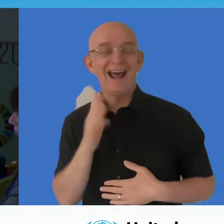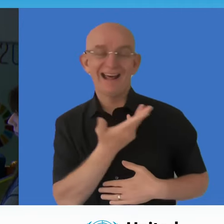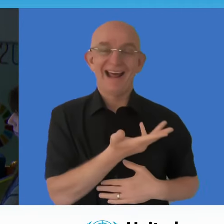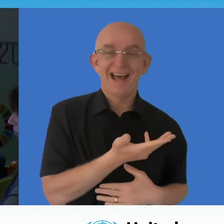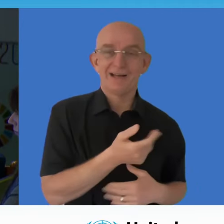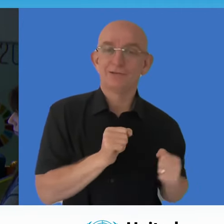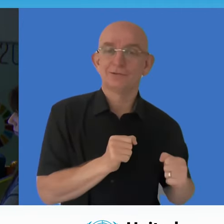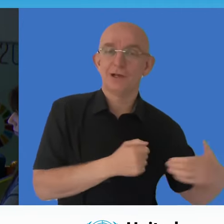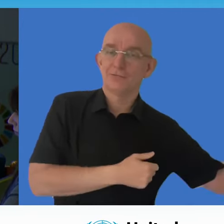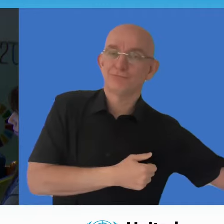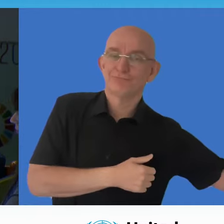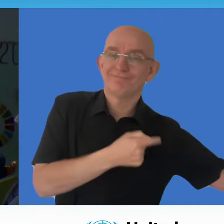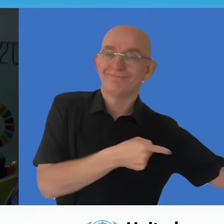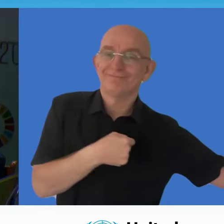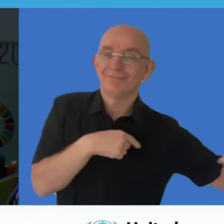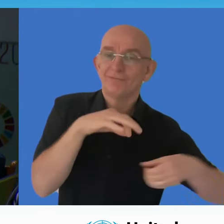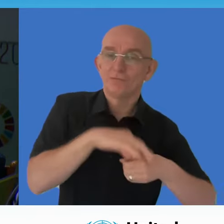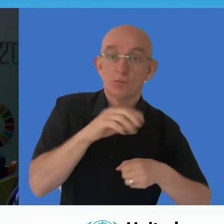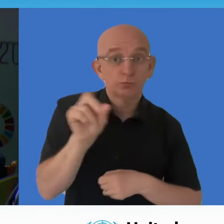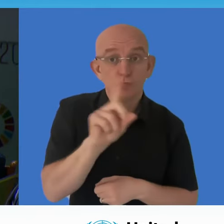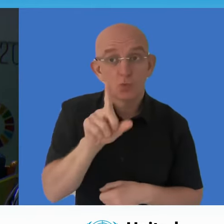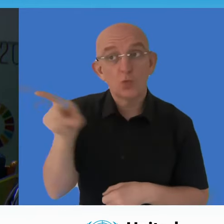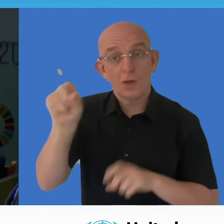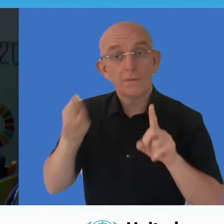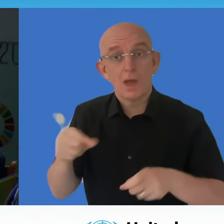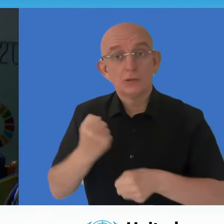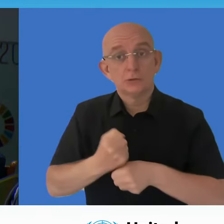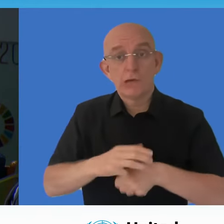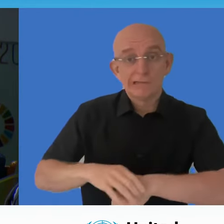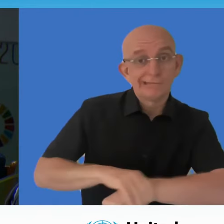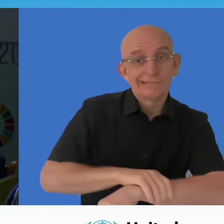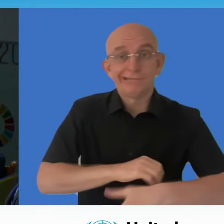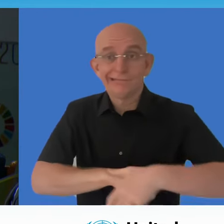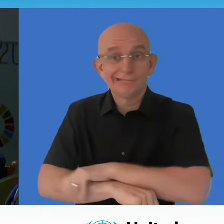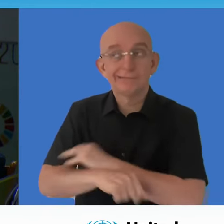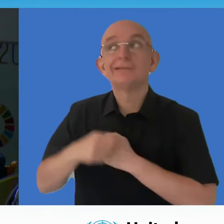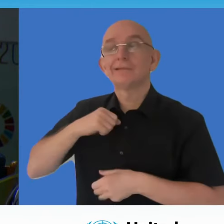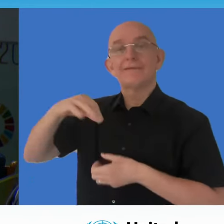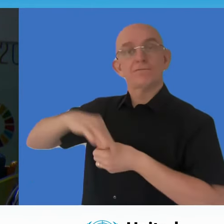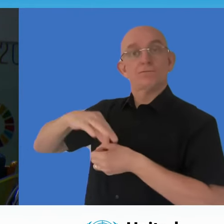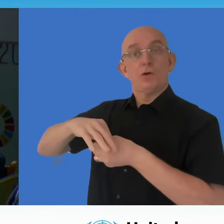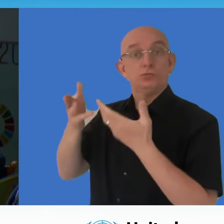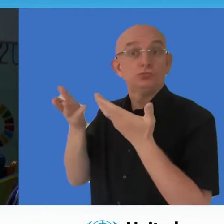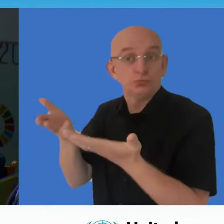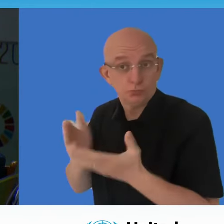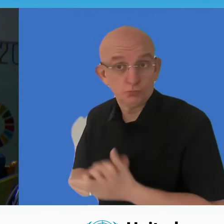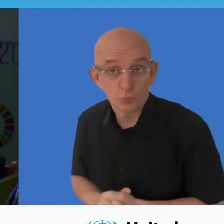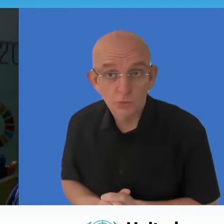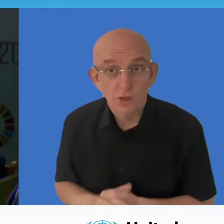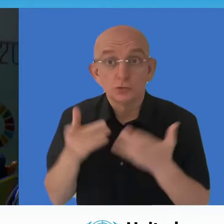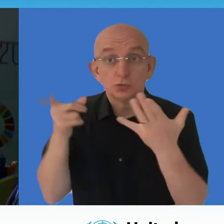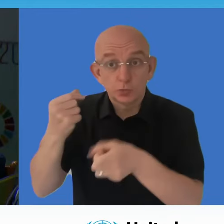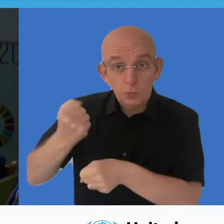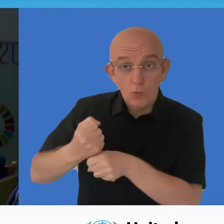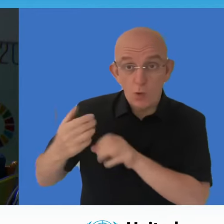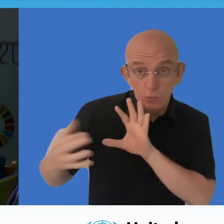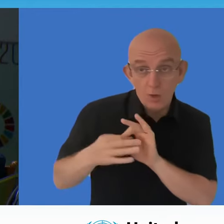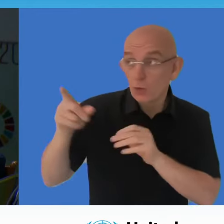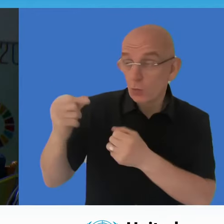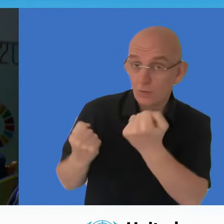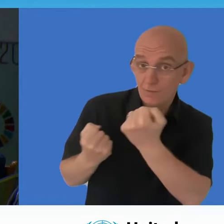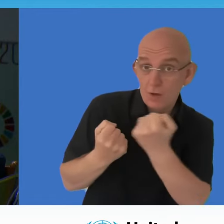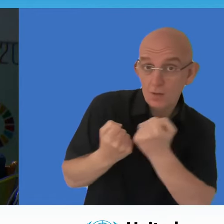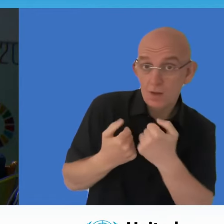you fight with us, and if you work alongside us to forge a better future, then and only then will you get